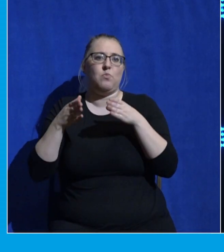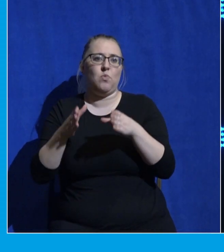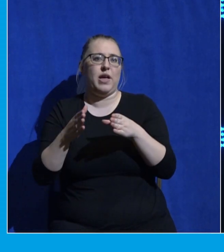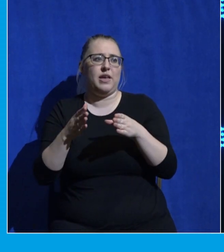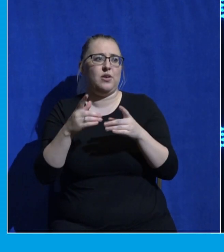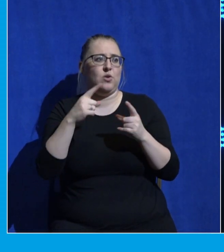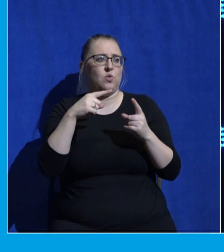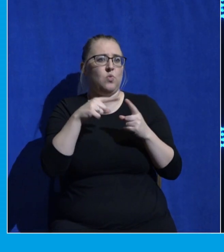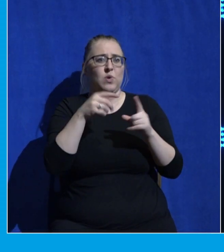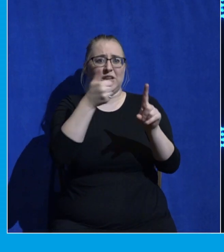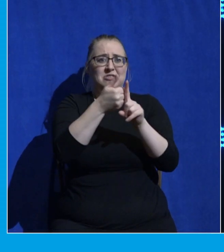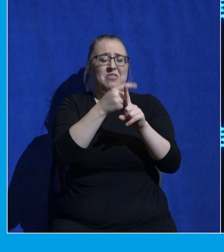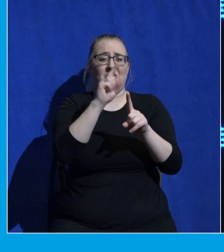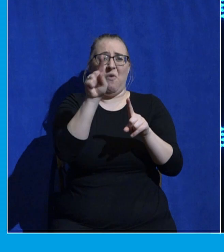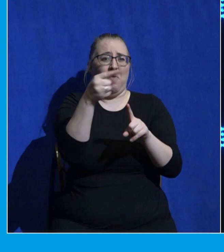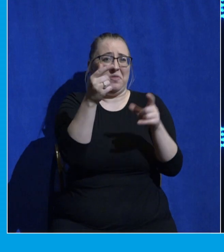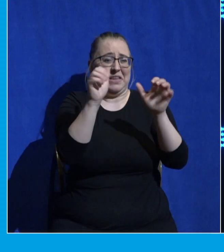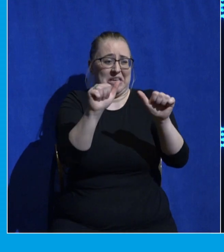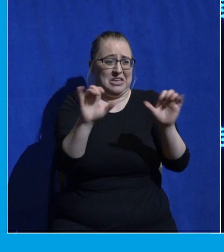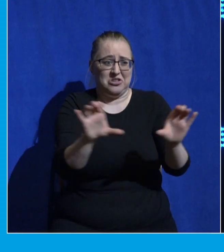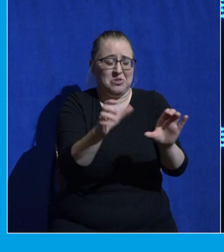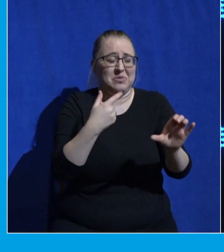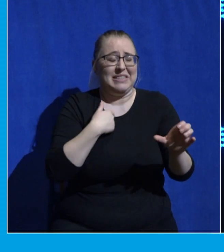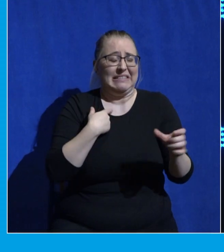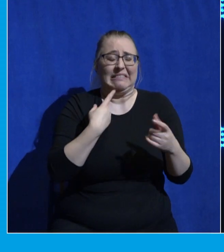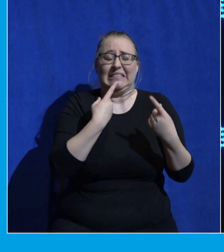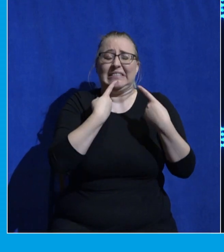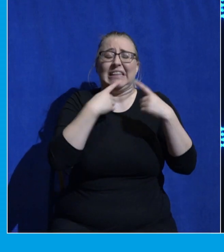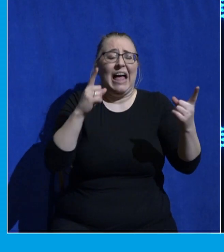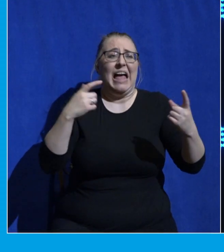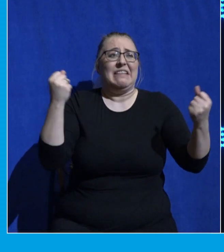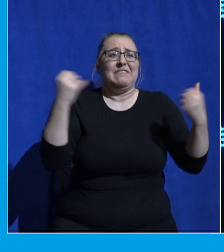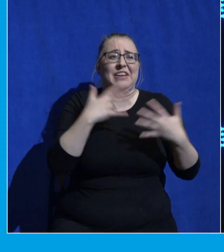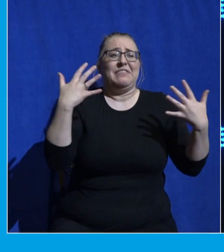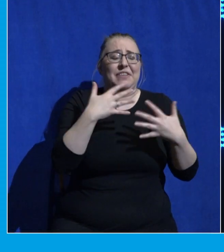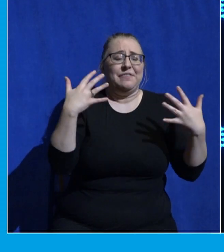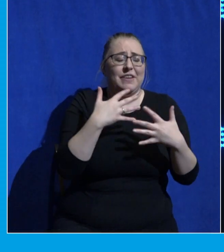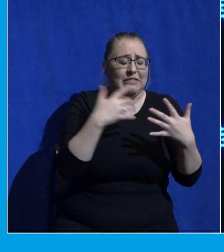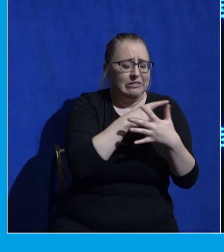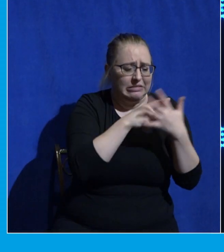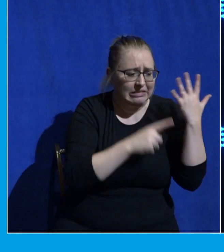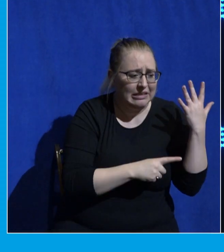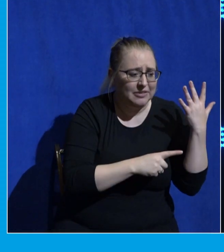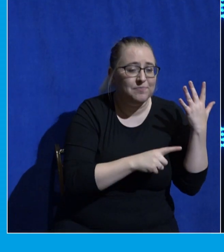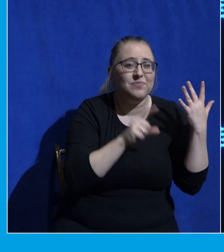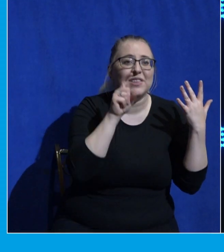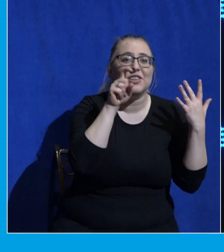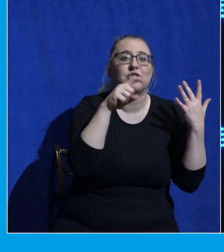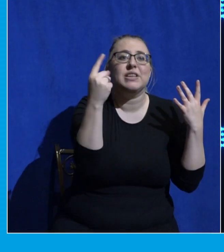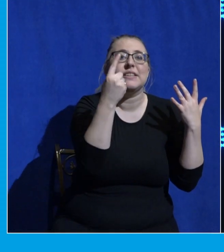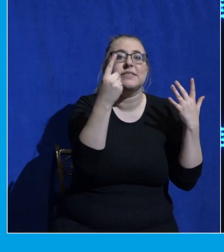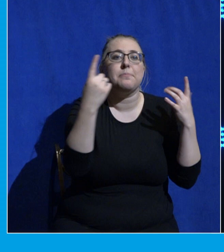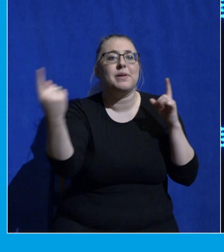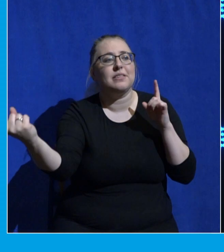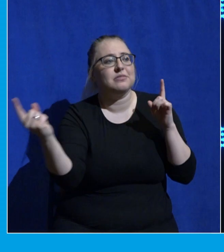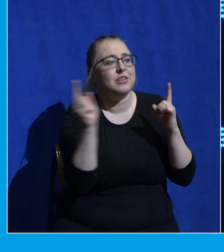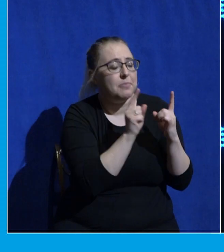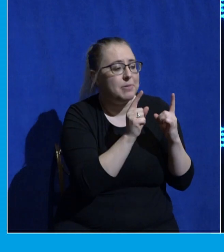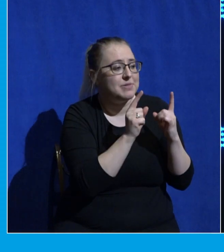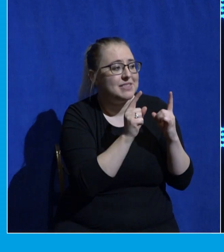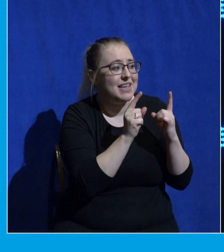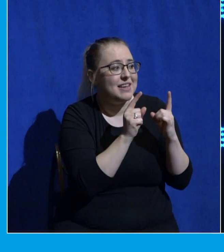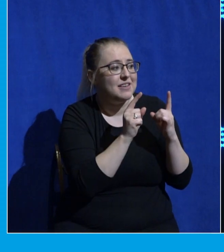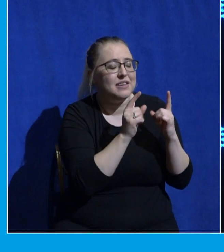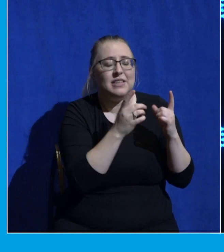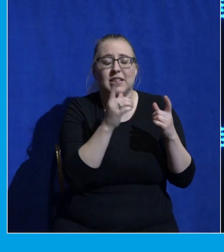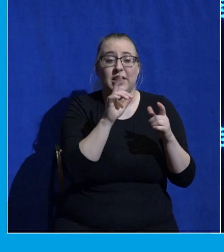life is declare your fears, because that's all you see. You need people in your life that are able to say back to you when all you can say, all